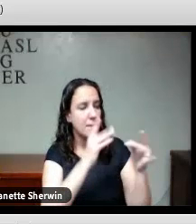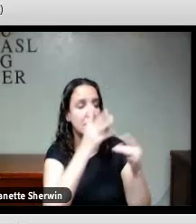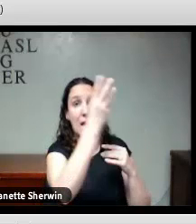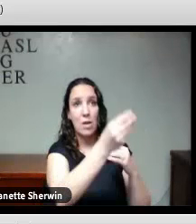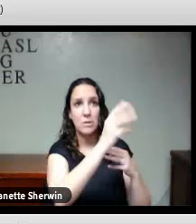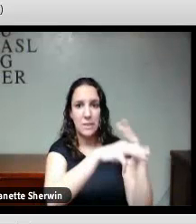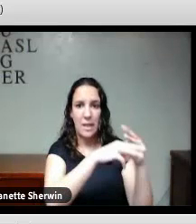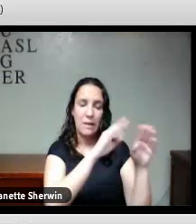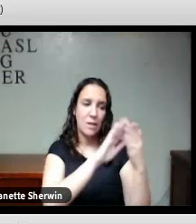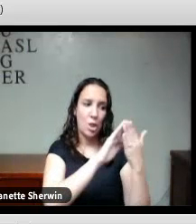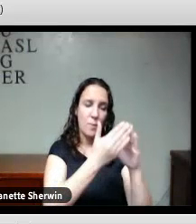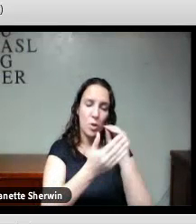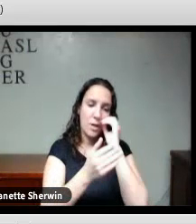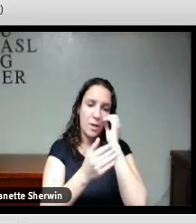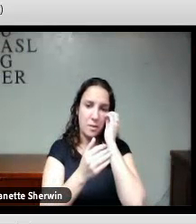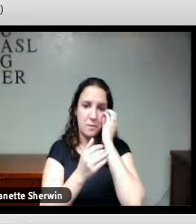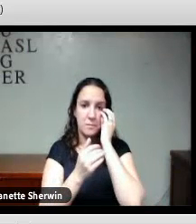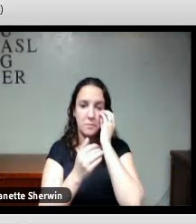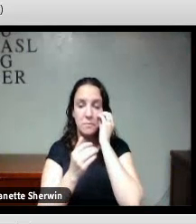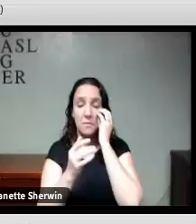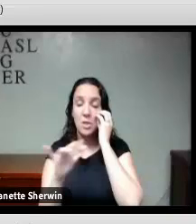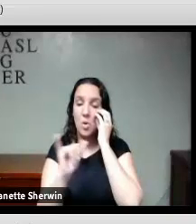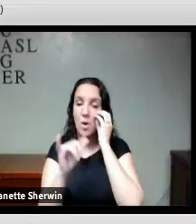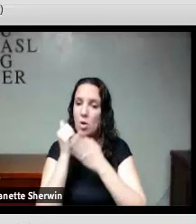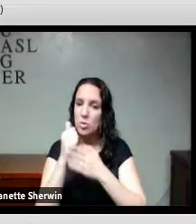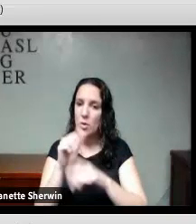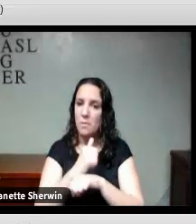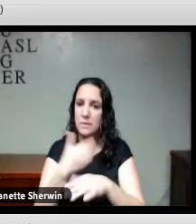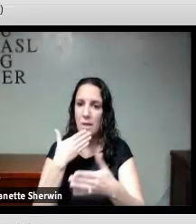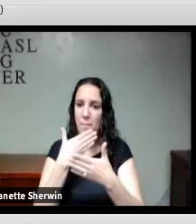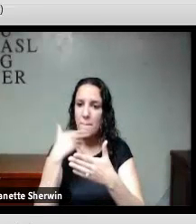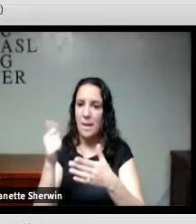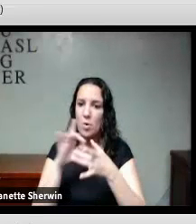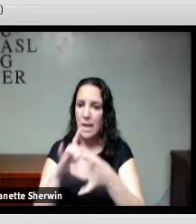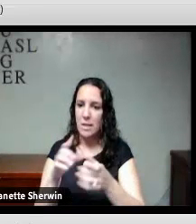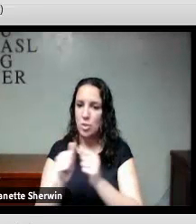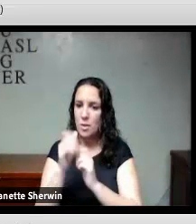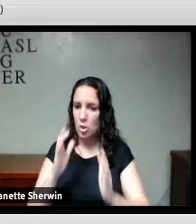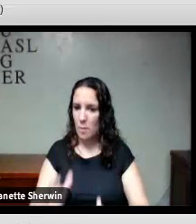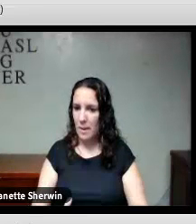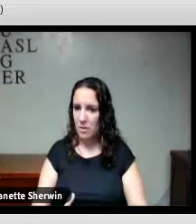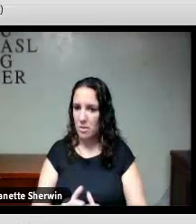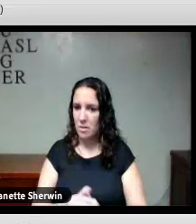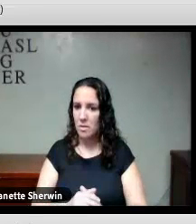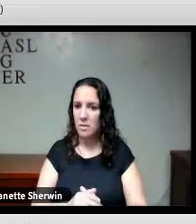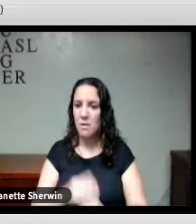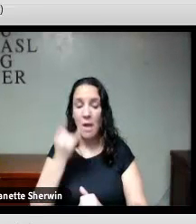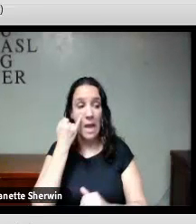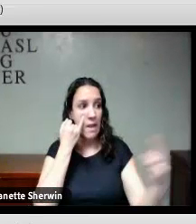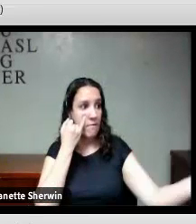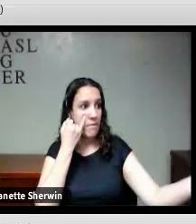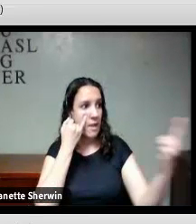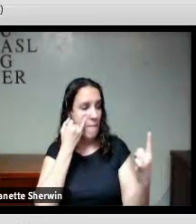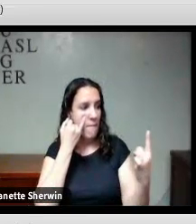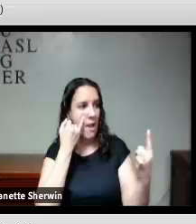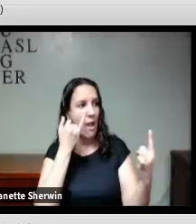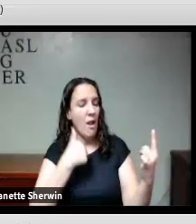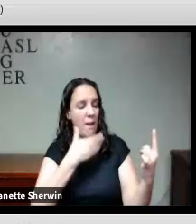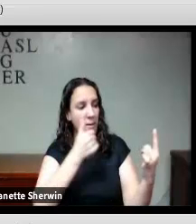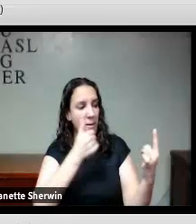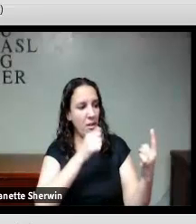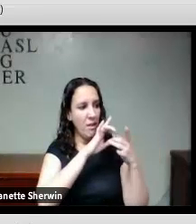a better relationship with our patrons. And you know what? When you see them come in and you have a better relationship, and even though you know